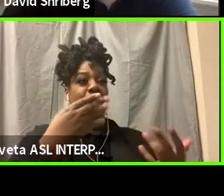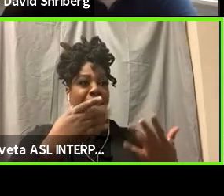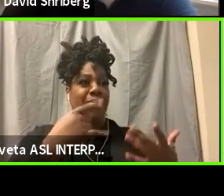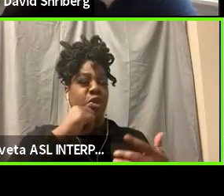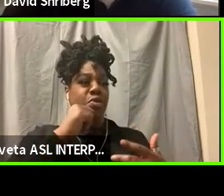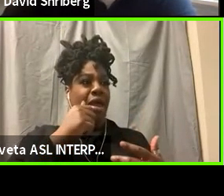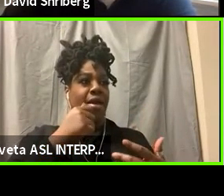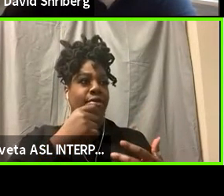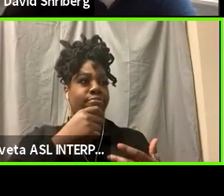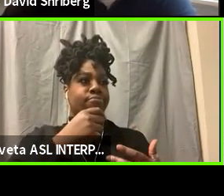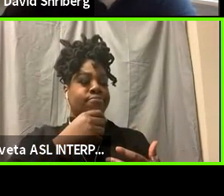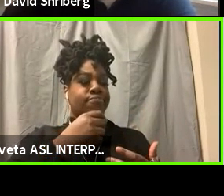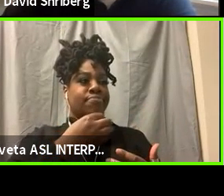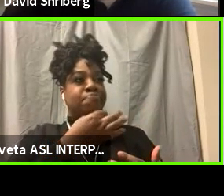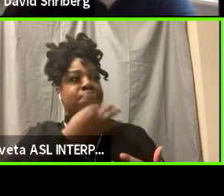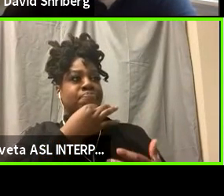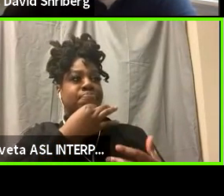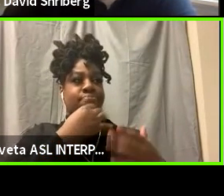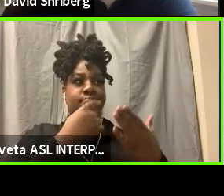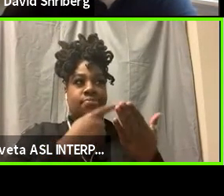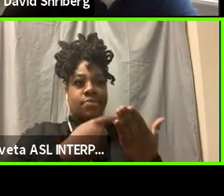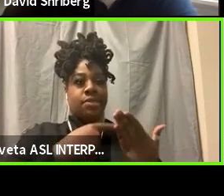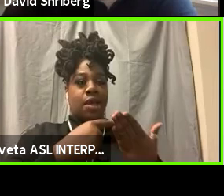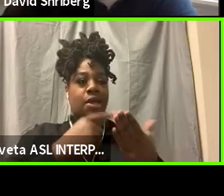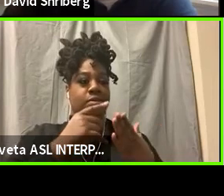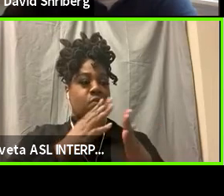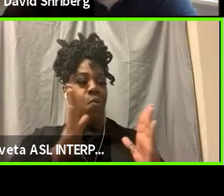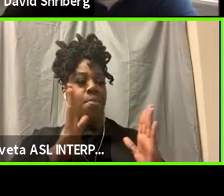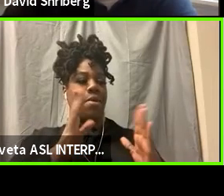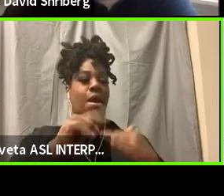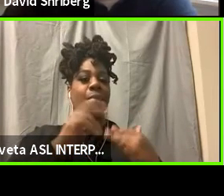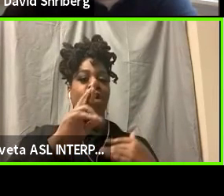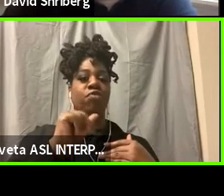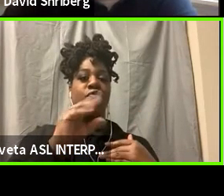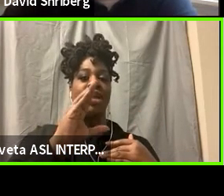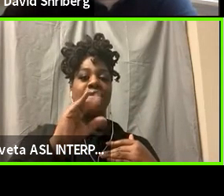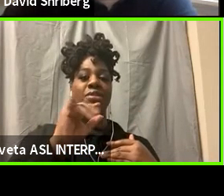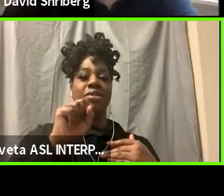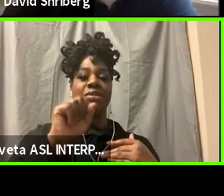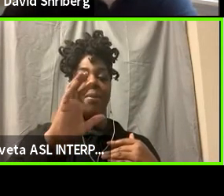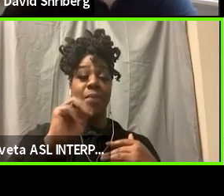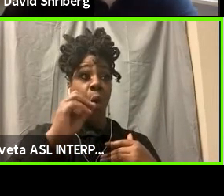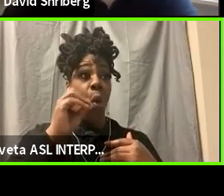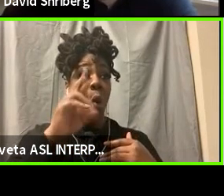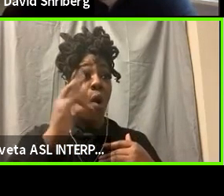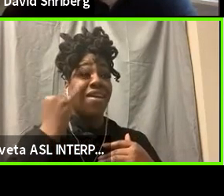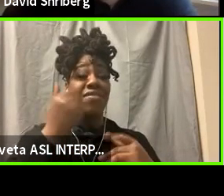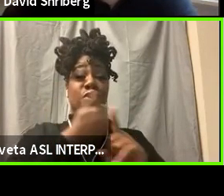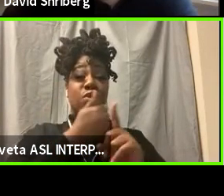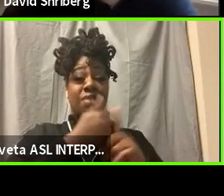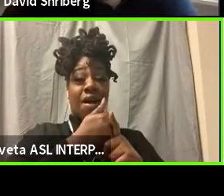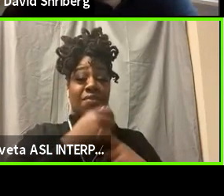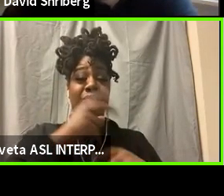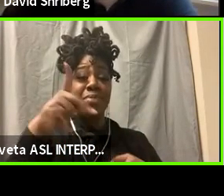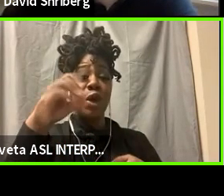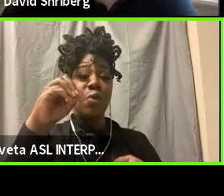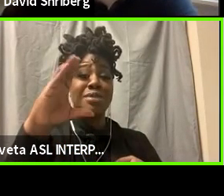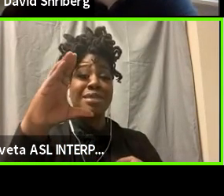race, or whether you're a person of color and you're really concerned about how this is